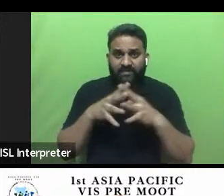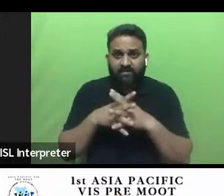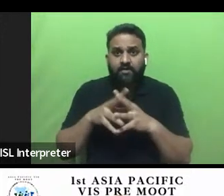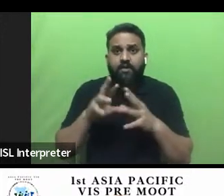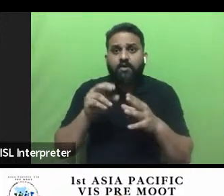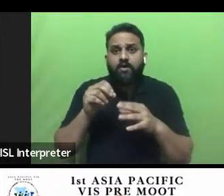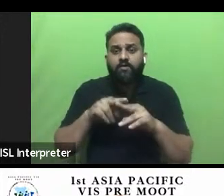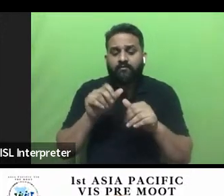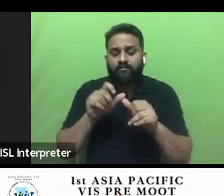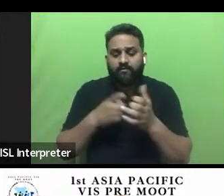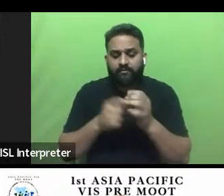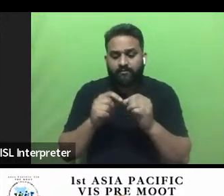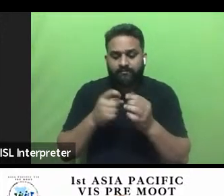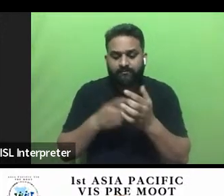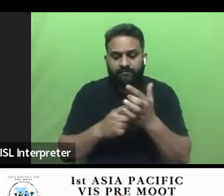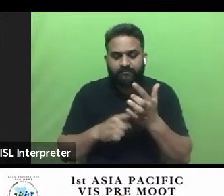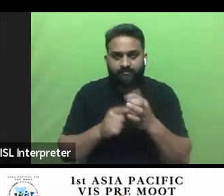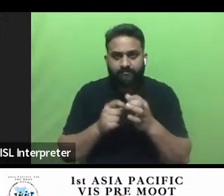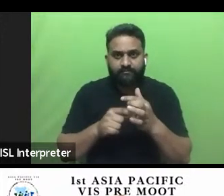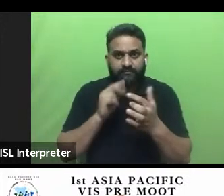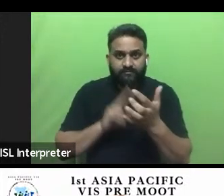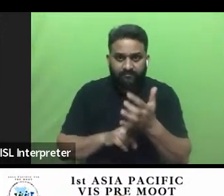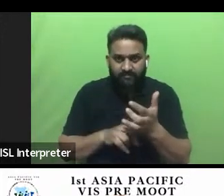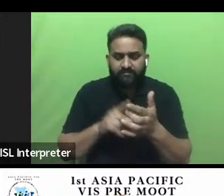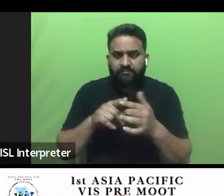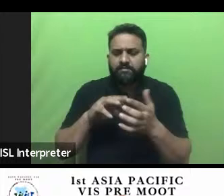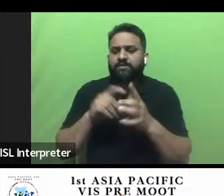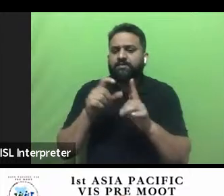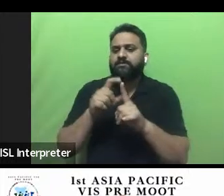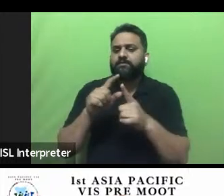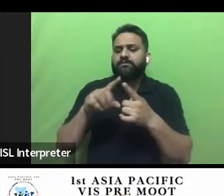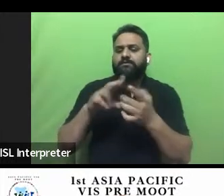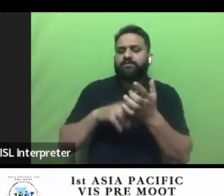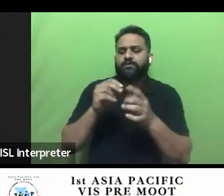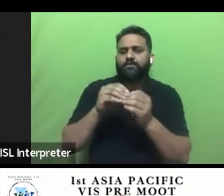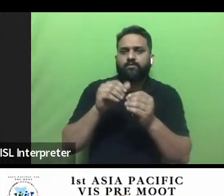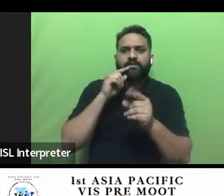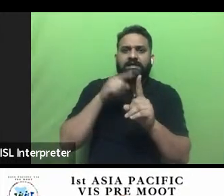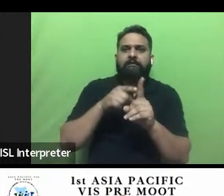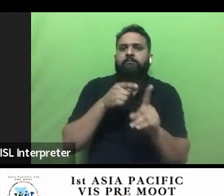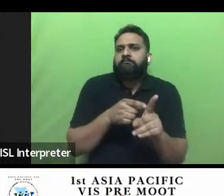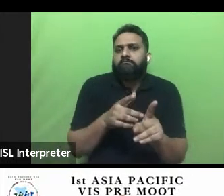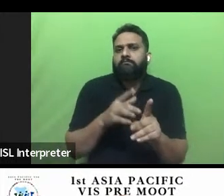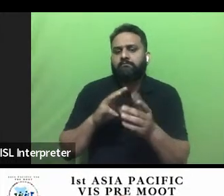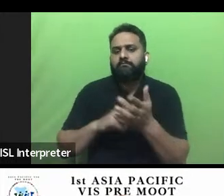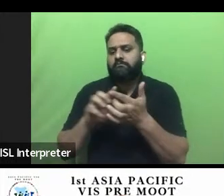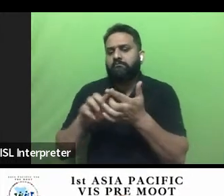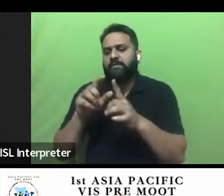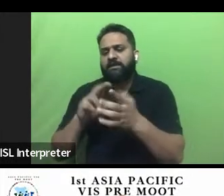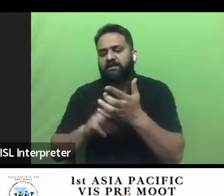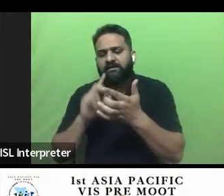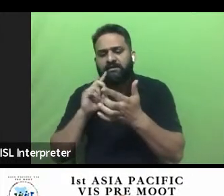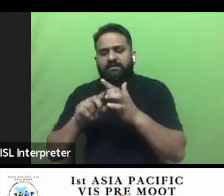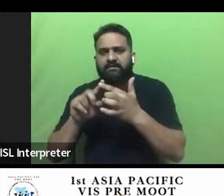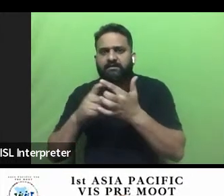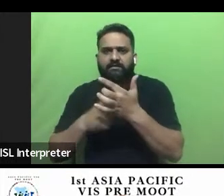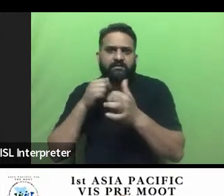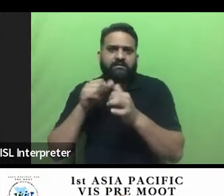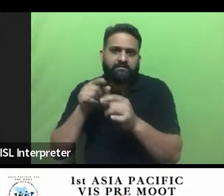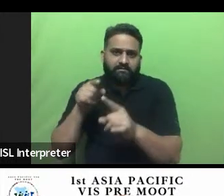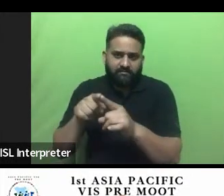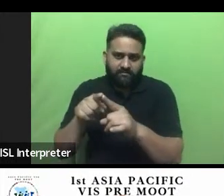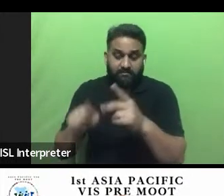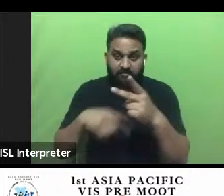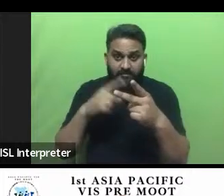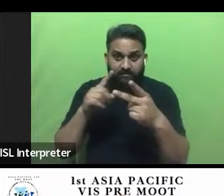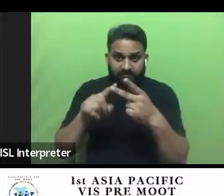arbitration agreement is not the law of Danubia, but the law of Mediterranean. Proceeding with my second submission, which